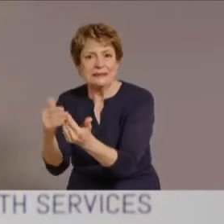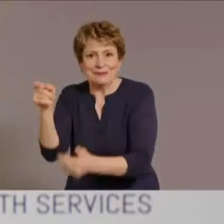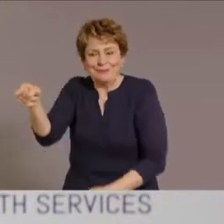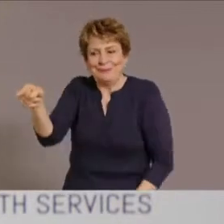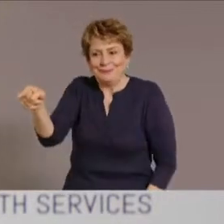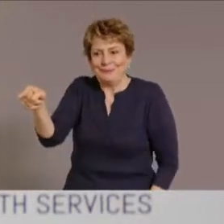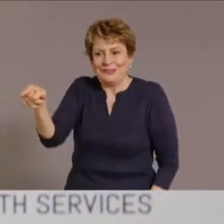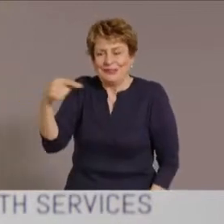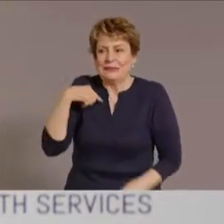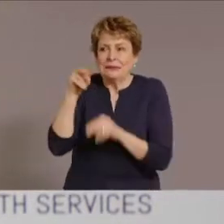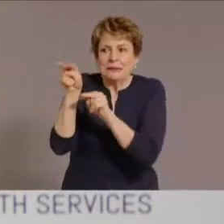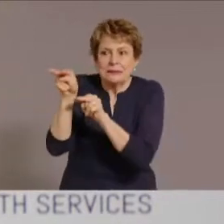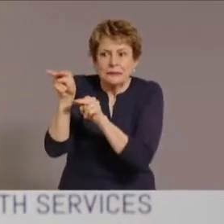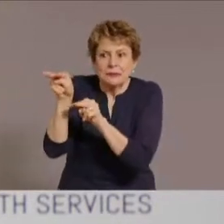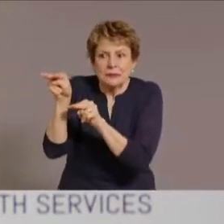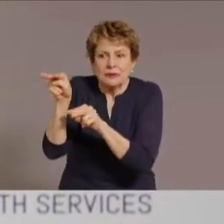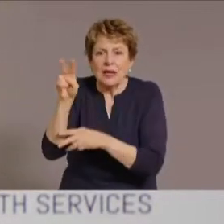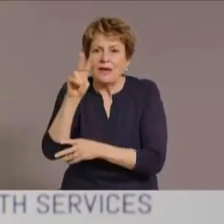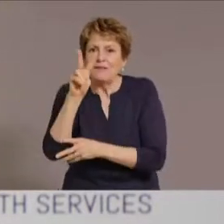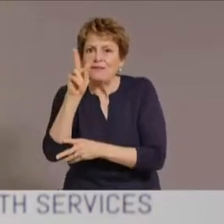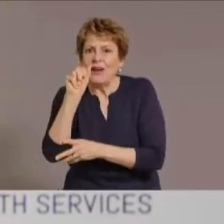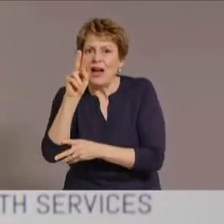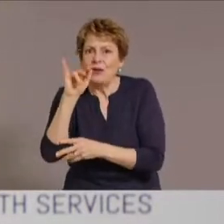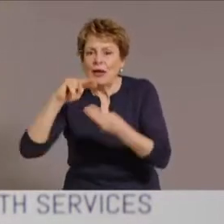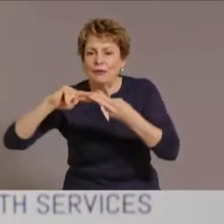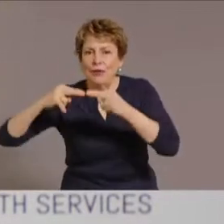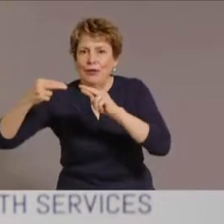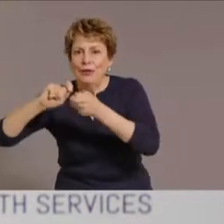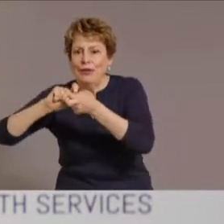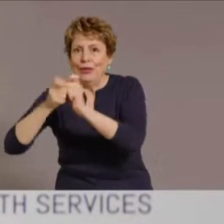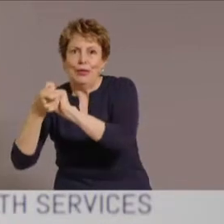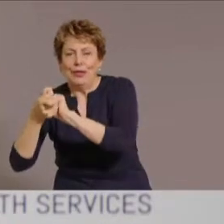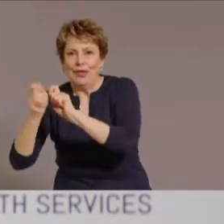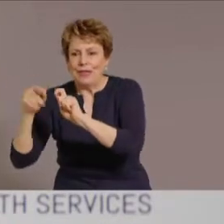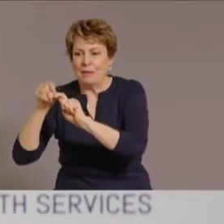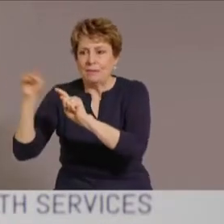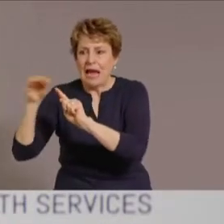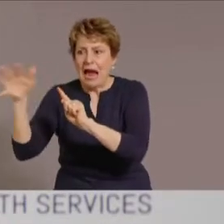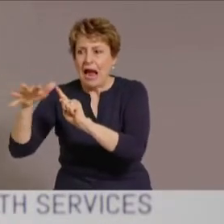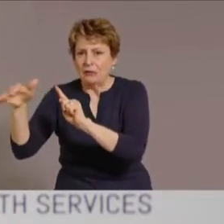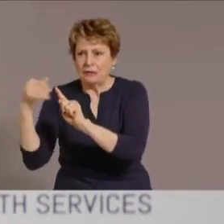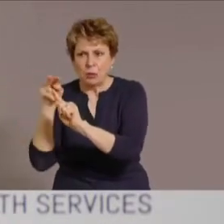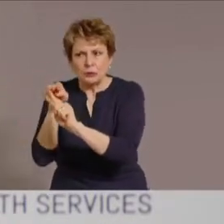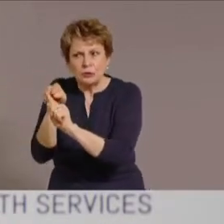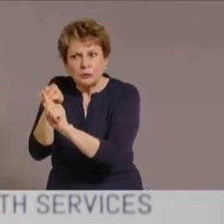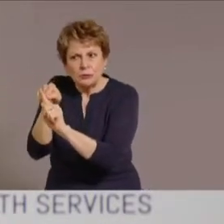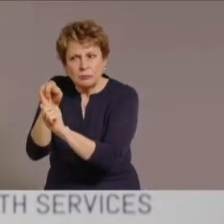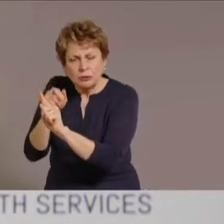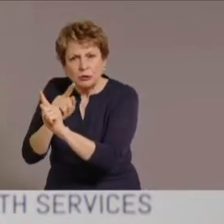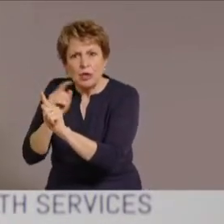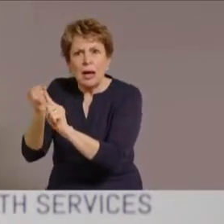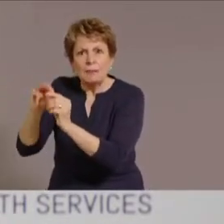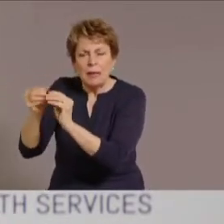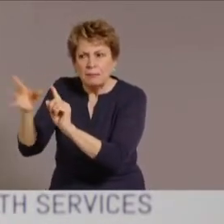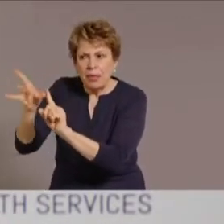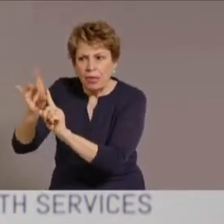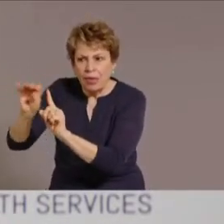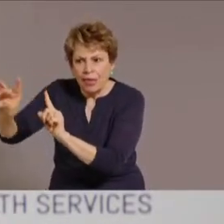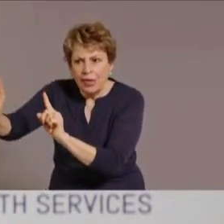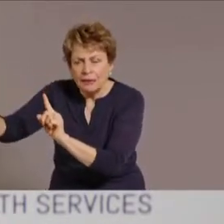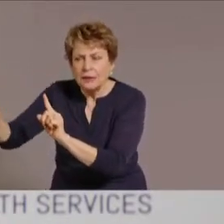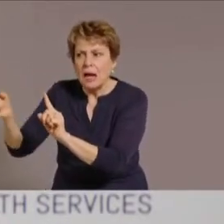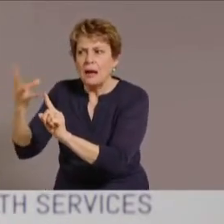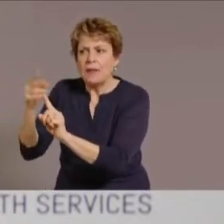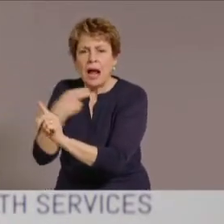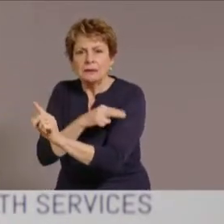We're monitoring on a daily basis our case numbers, our hospitalization rates. I think, you know,